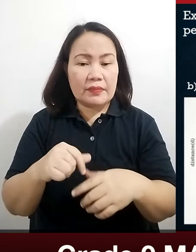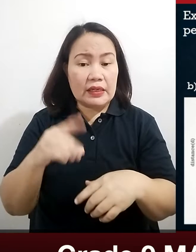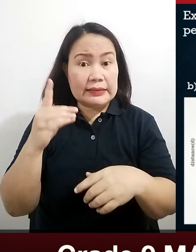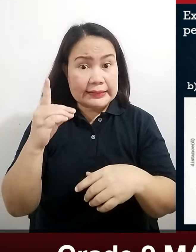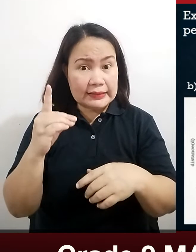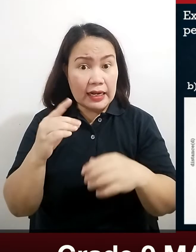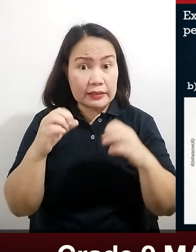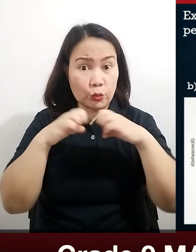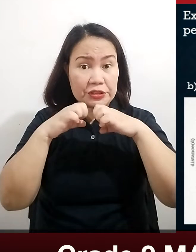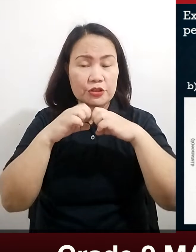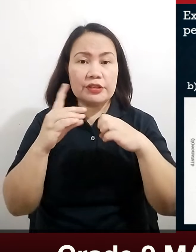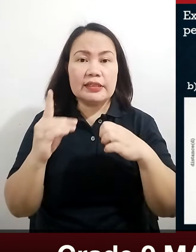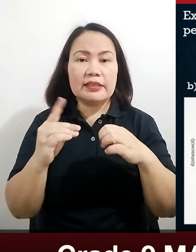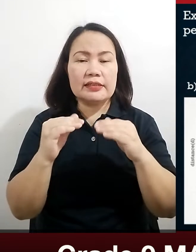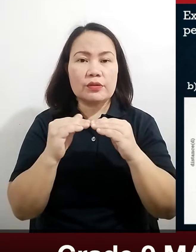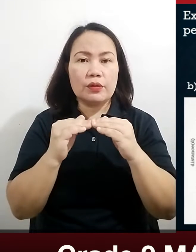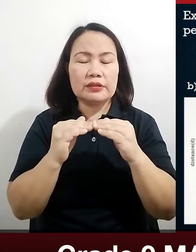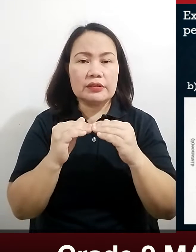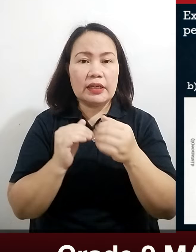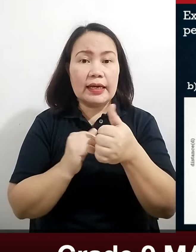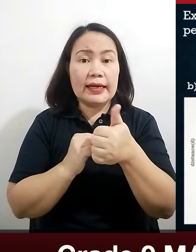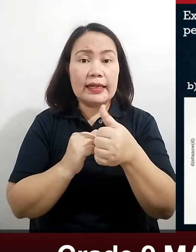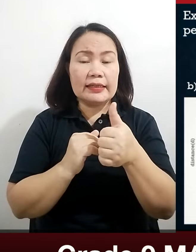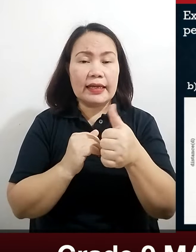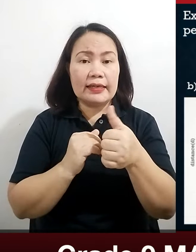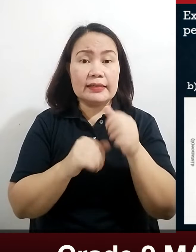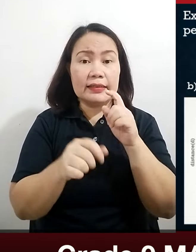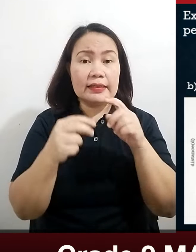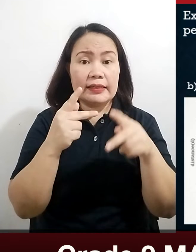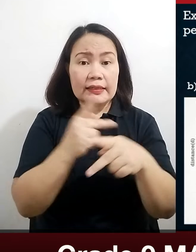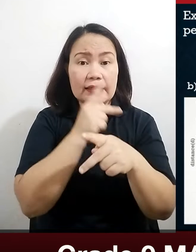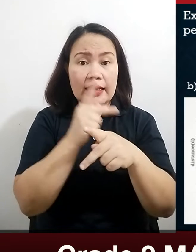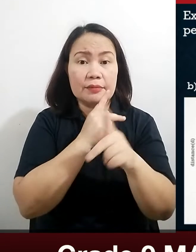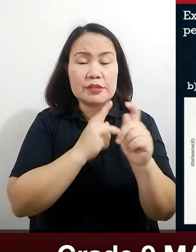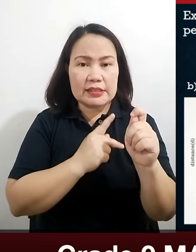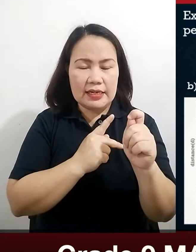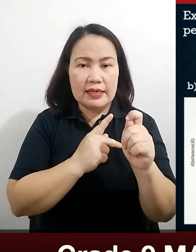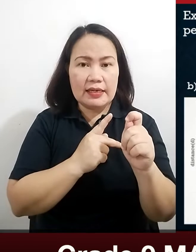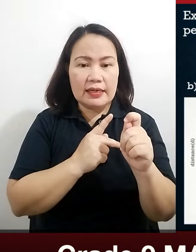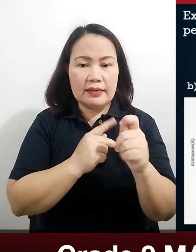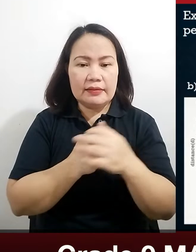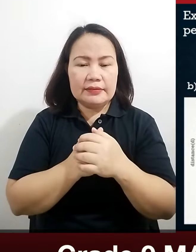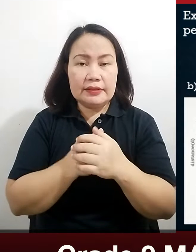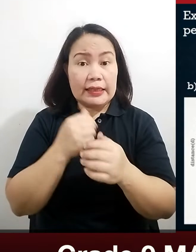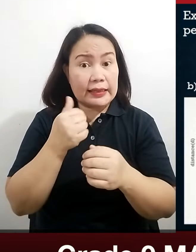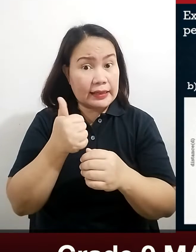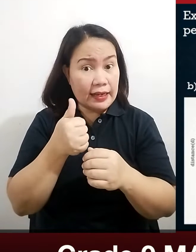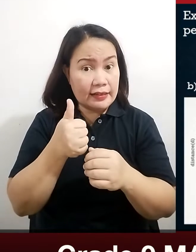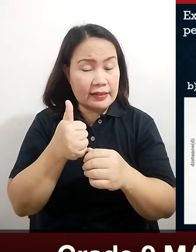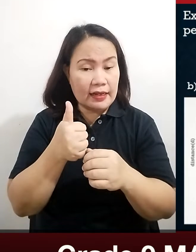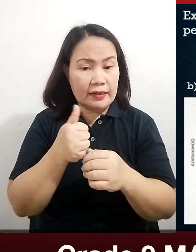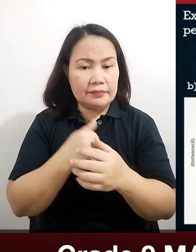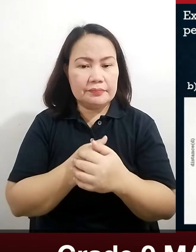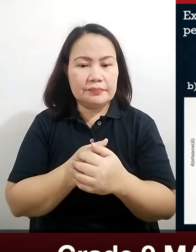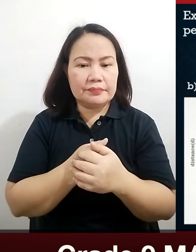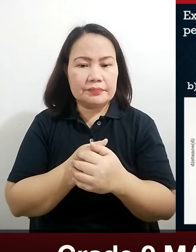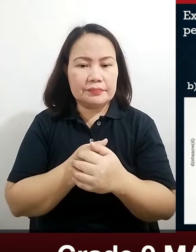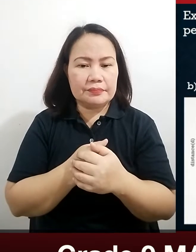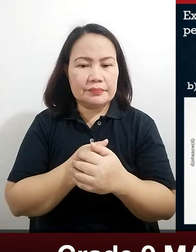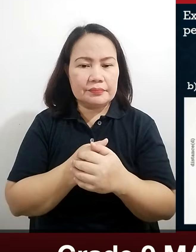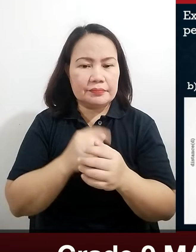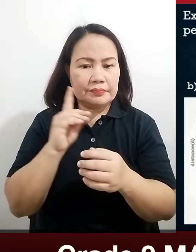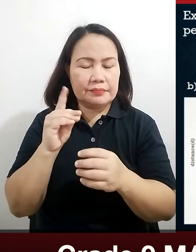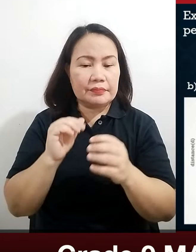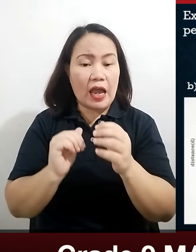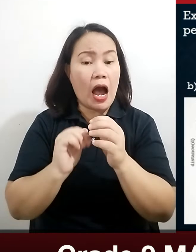is D is equal to 10T or 10 times T. So sa letter D, how far Kyle traveled after 8